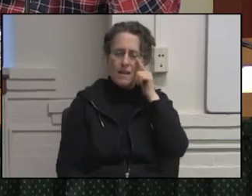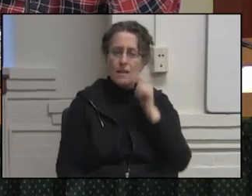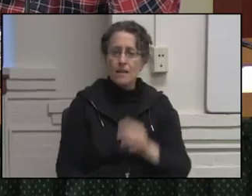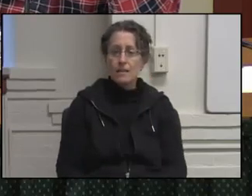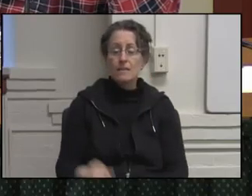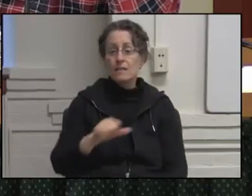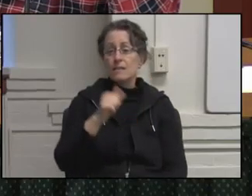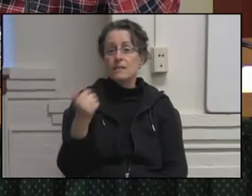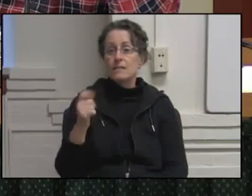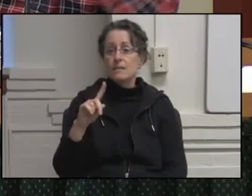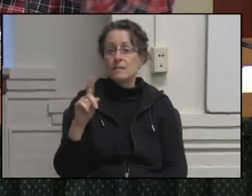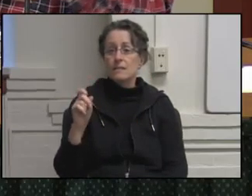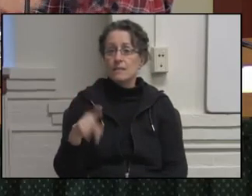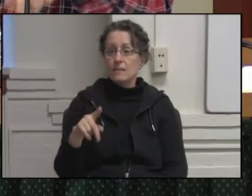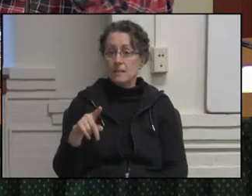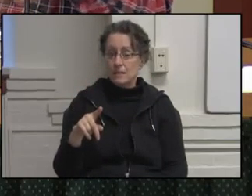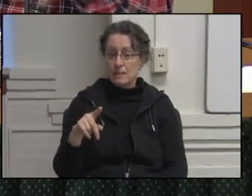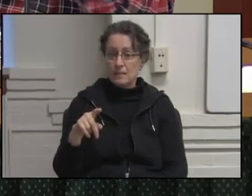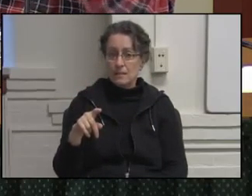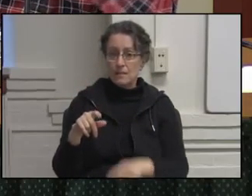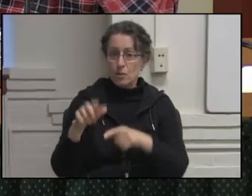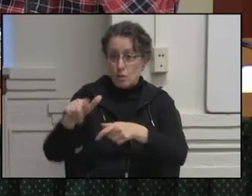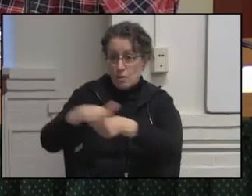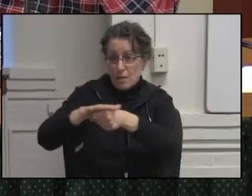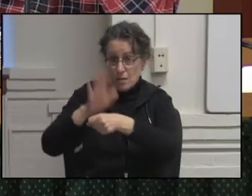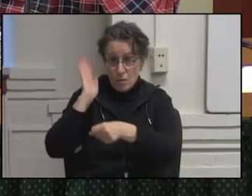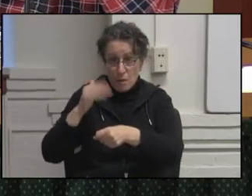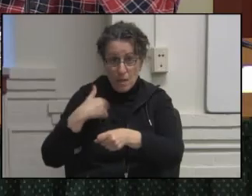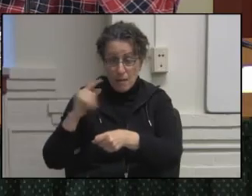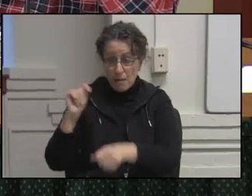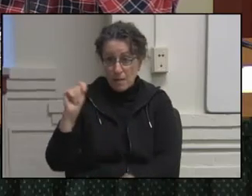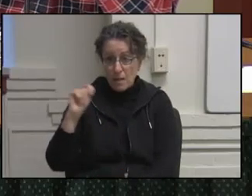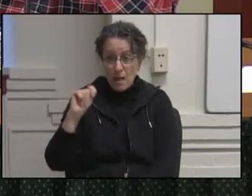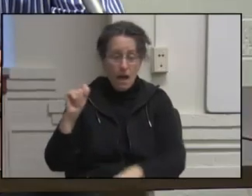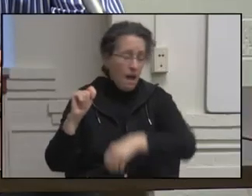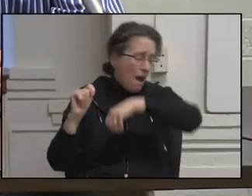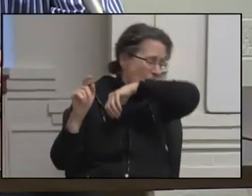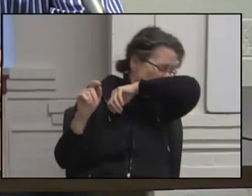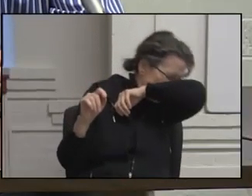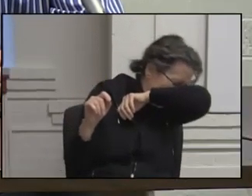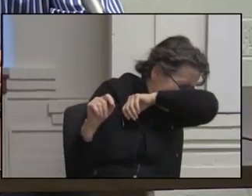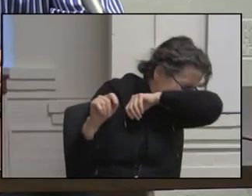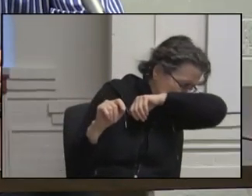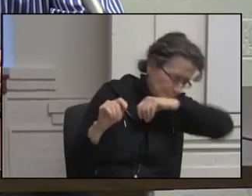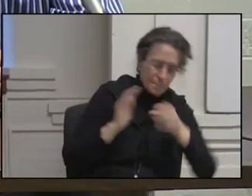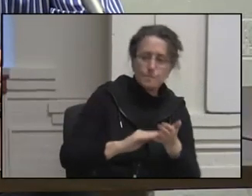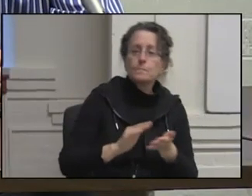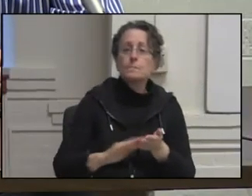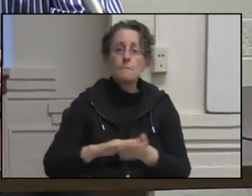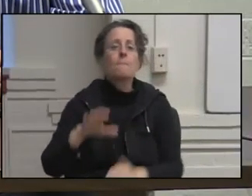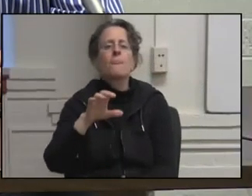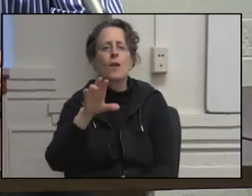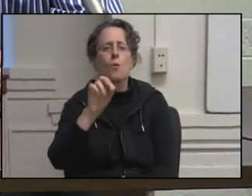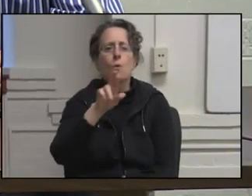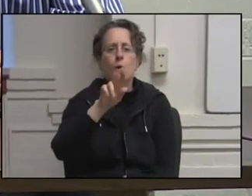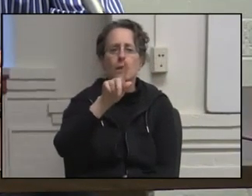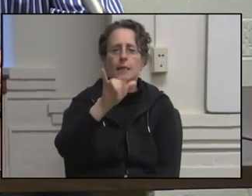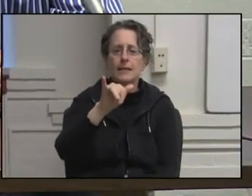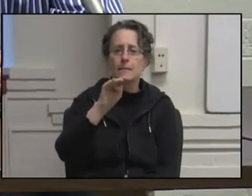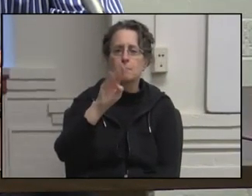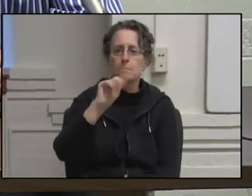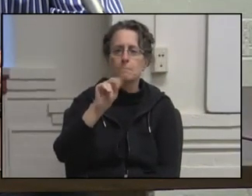logistic question. Are there going to be bathrooms in this kind of zone? I think there usually are. Yes. Yeah. Okay, good.